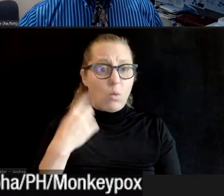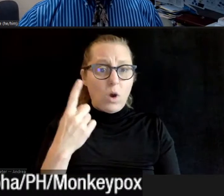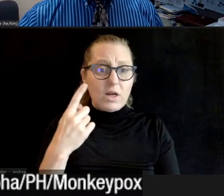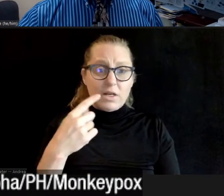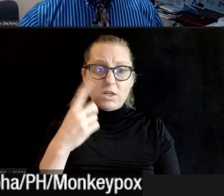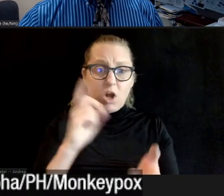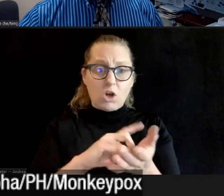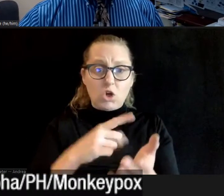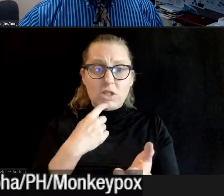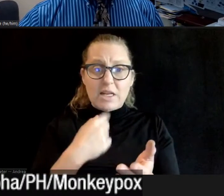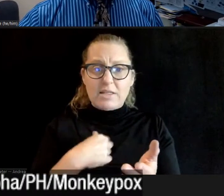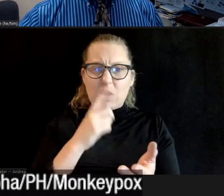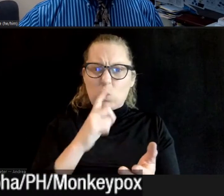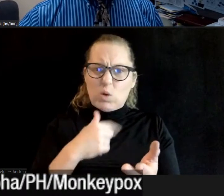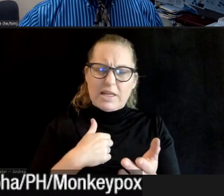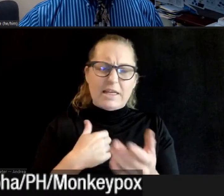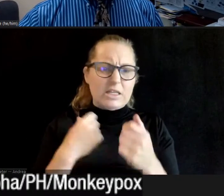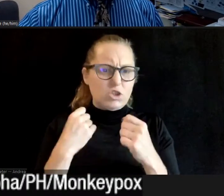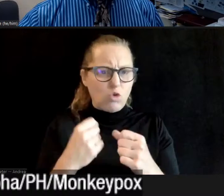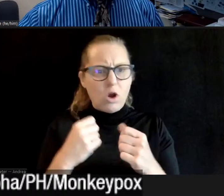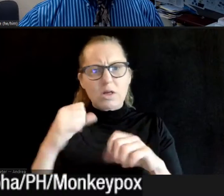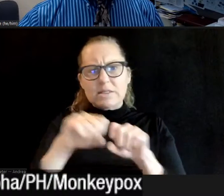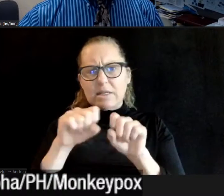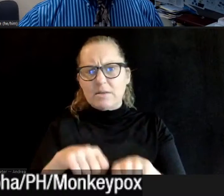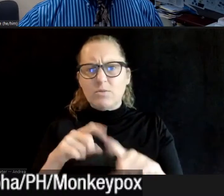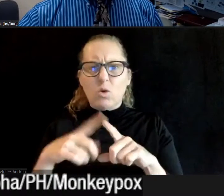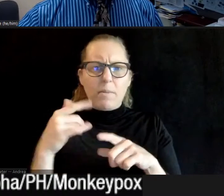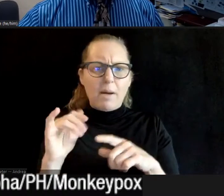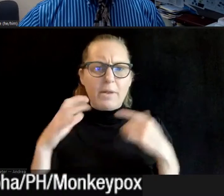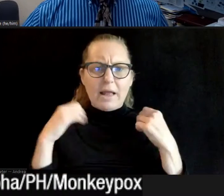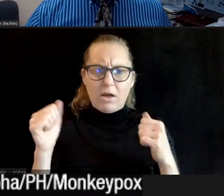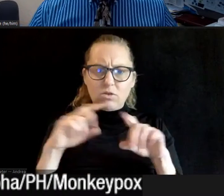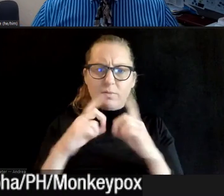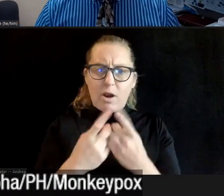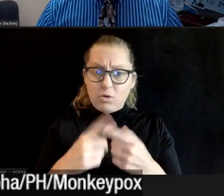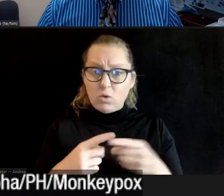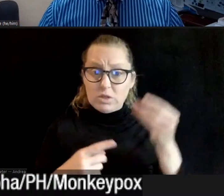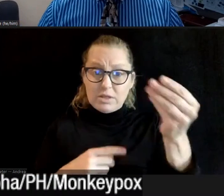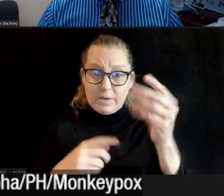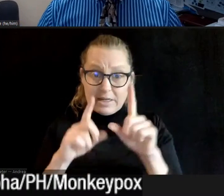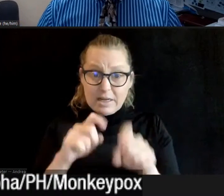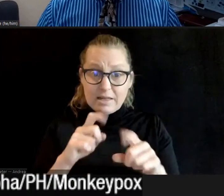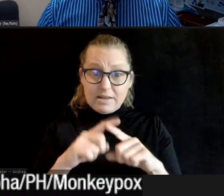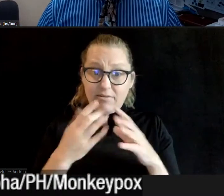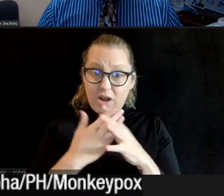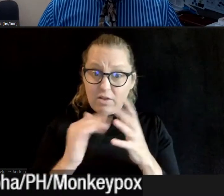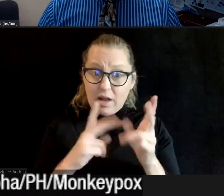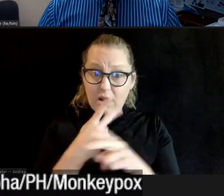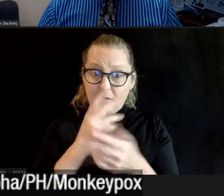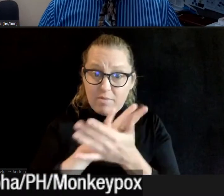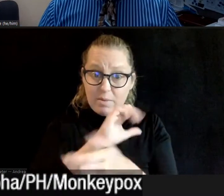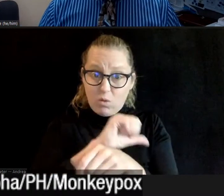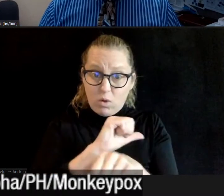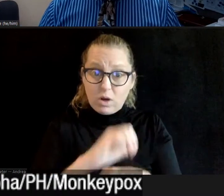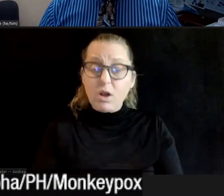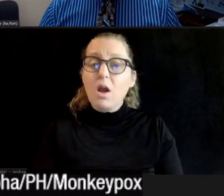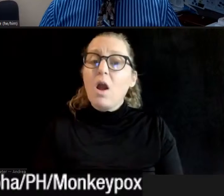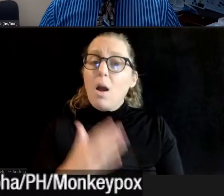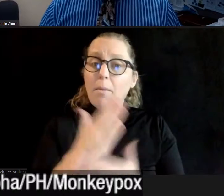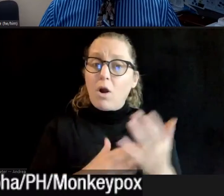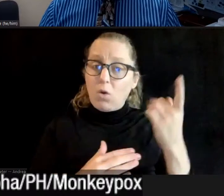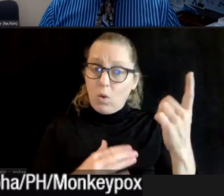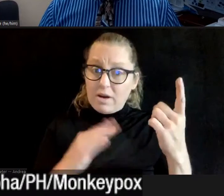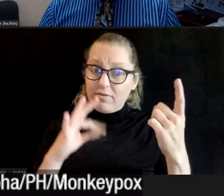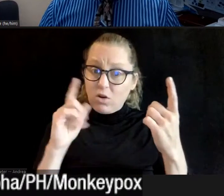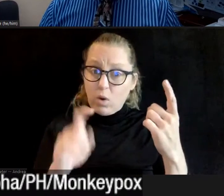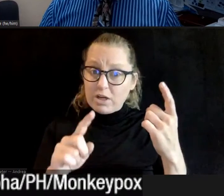there is a pretty arduous system through the public health department to submitting those tests and filing that kind of paperwork. Part one of this question,